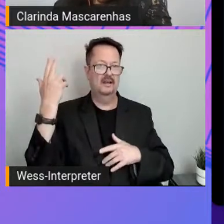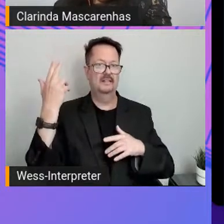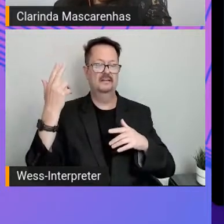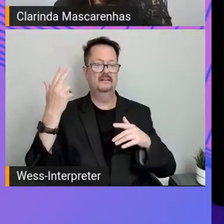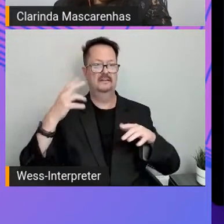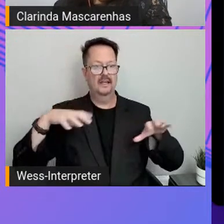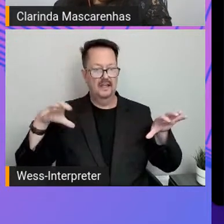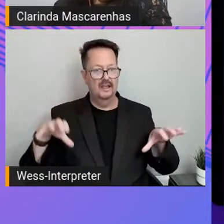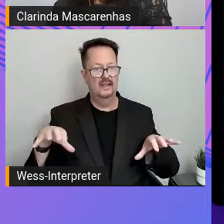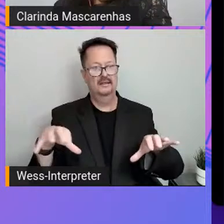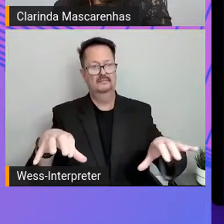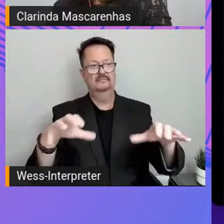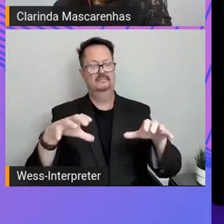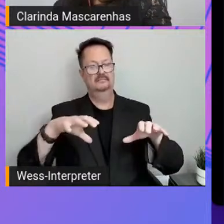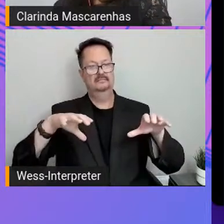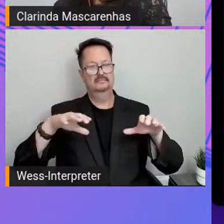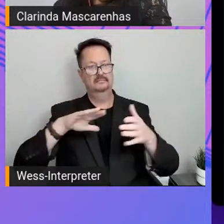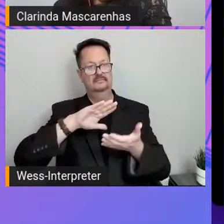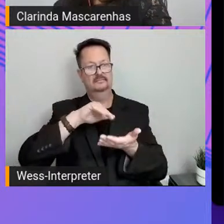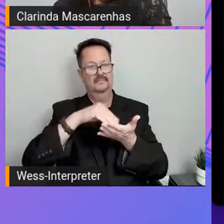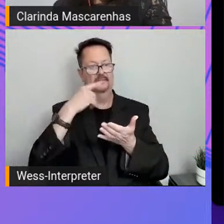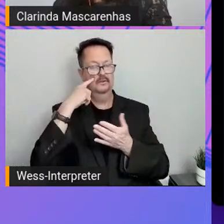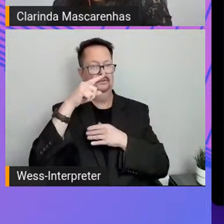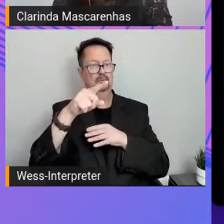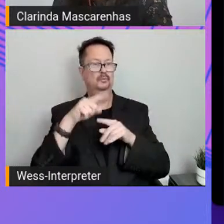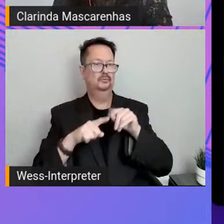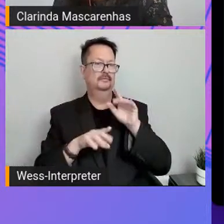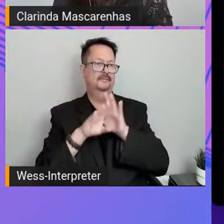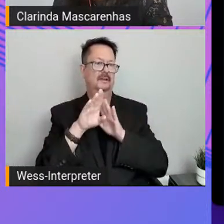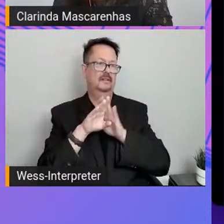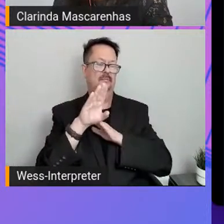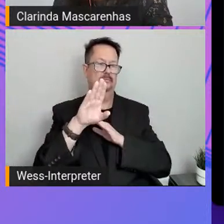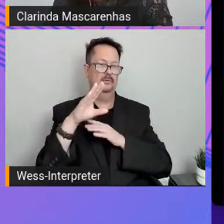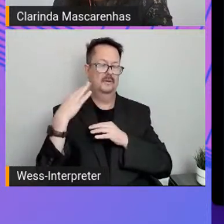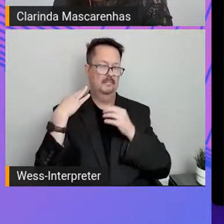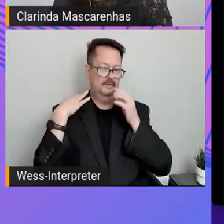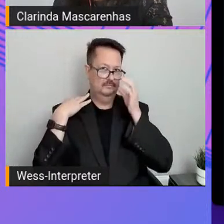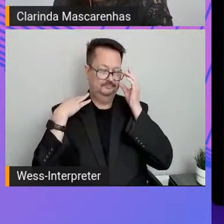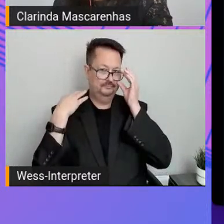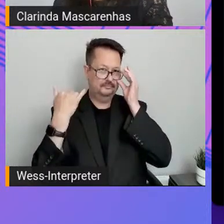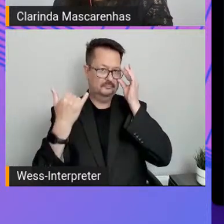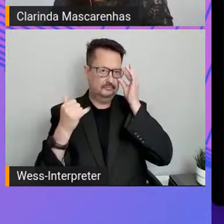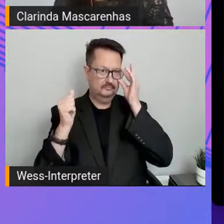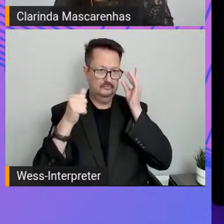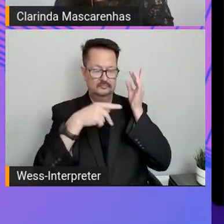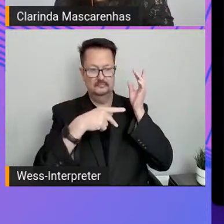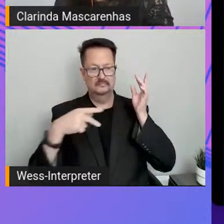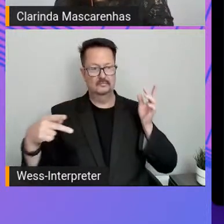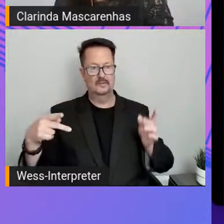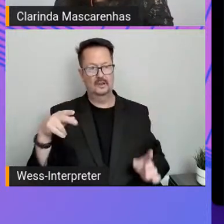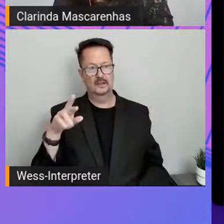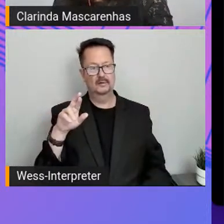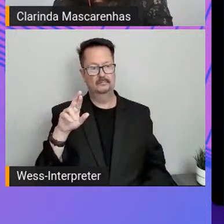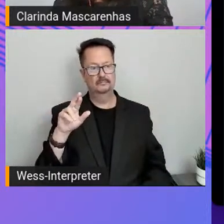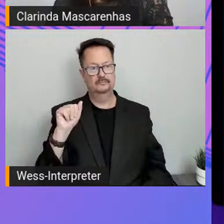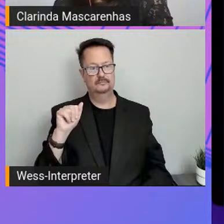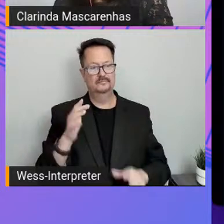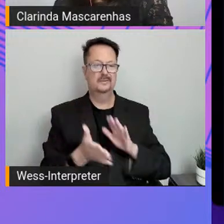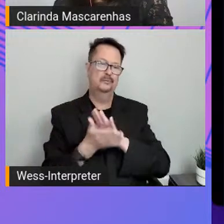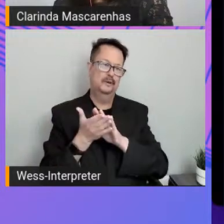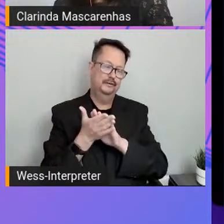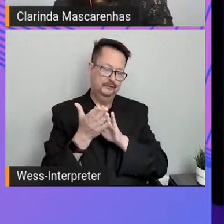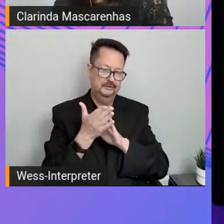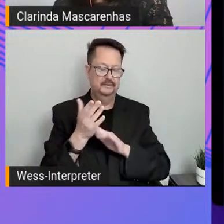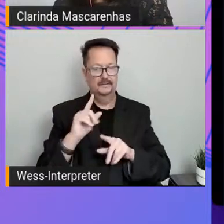to develop your web applications. Now, when it comes to AppRunner, let's talk first about what the